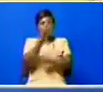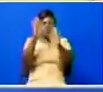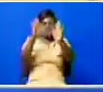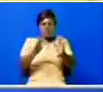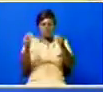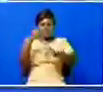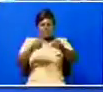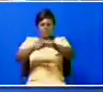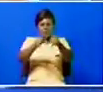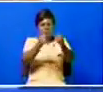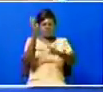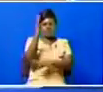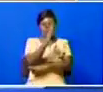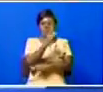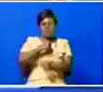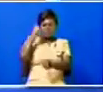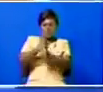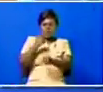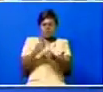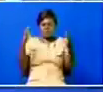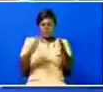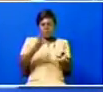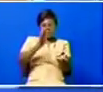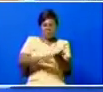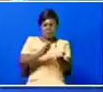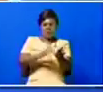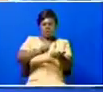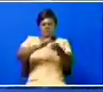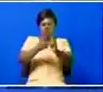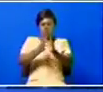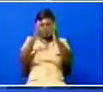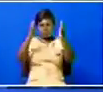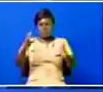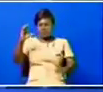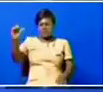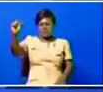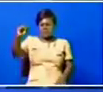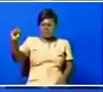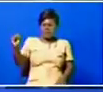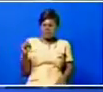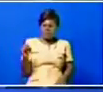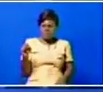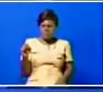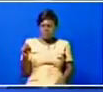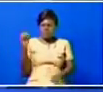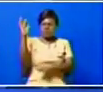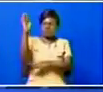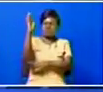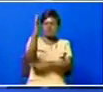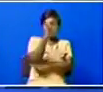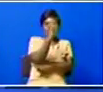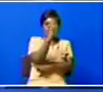plunder of forests. And the task force is recommending some radical measures. The Cabinet Secretary for Forestry